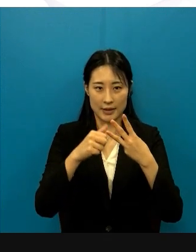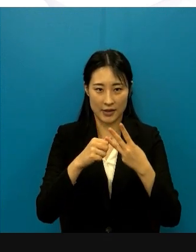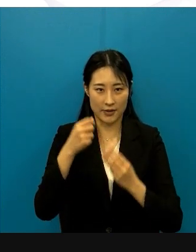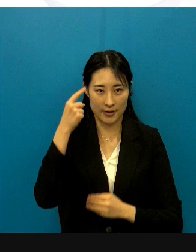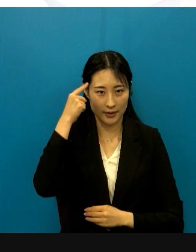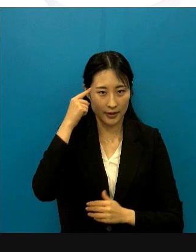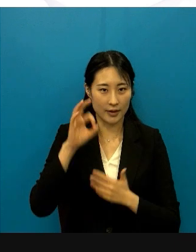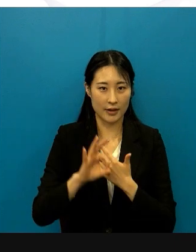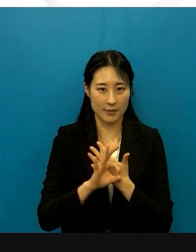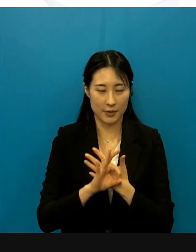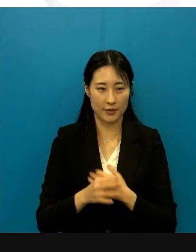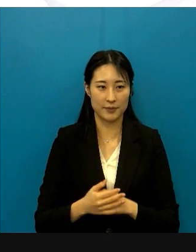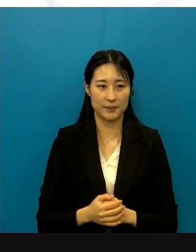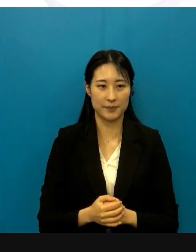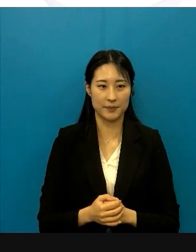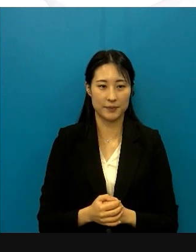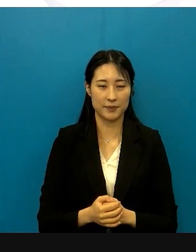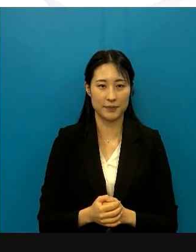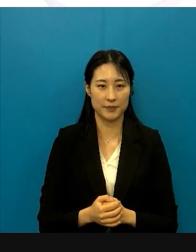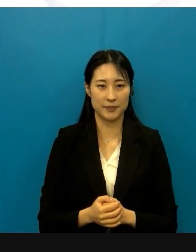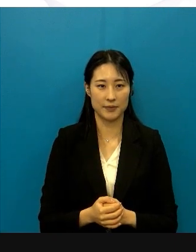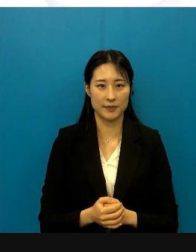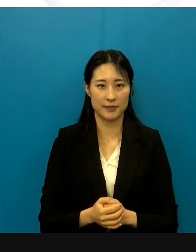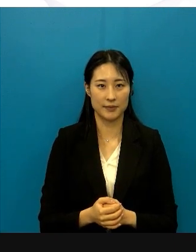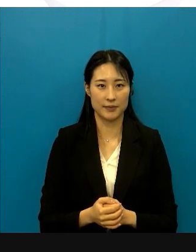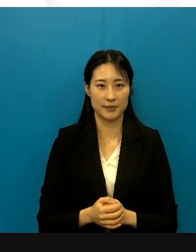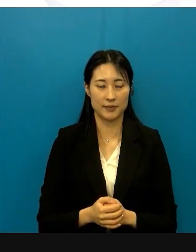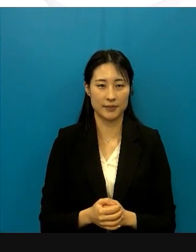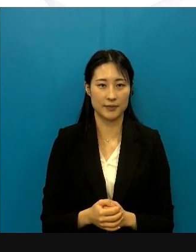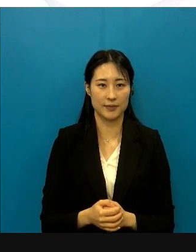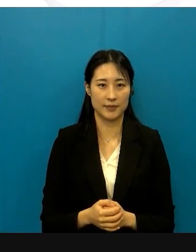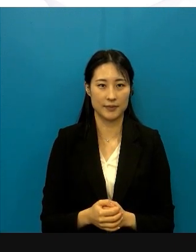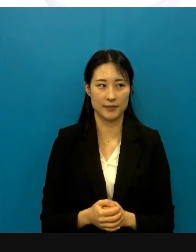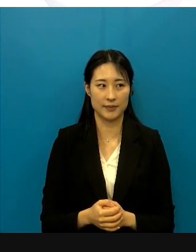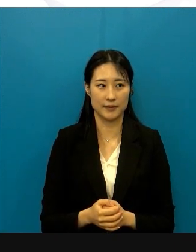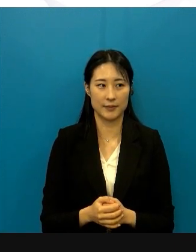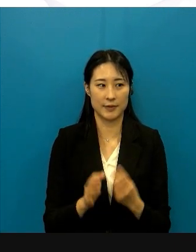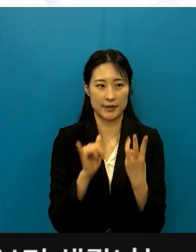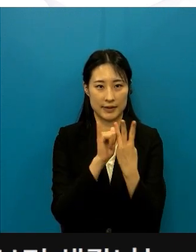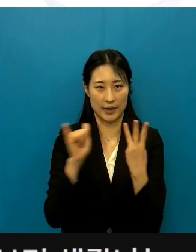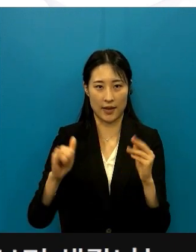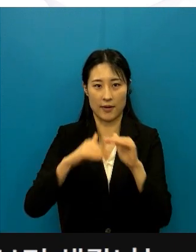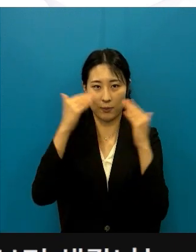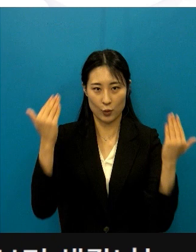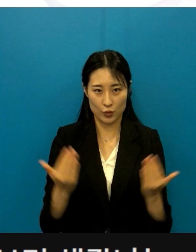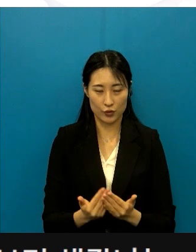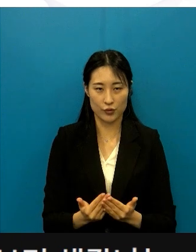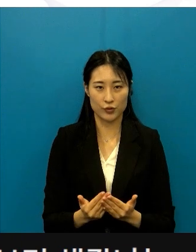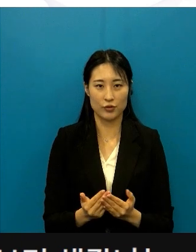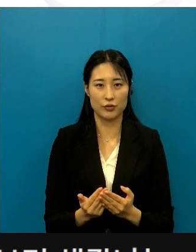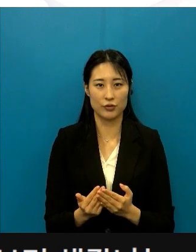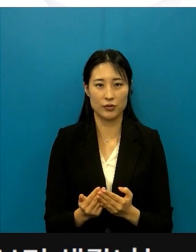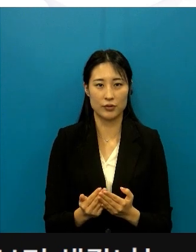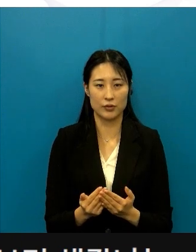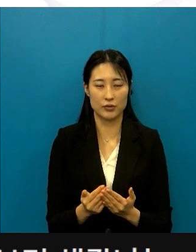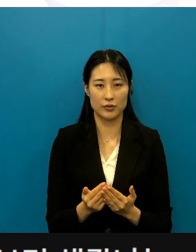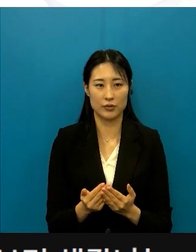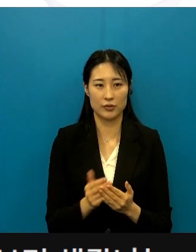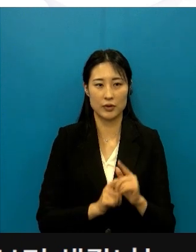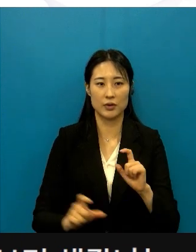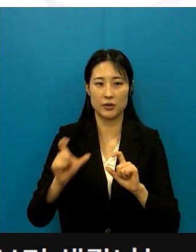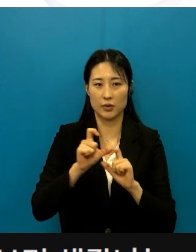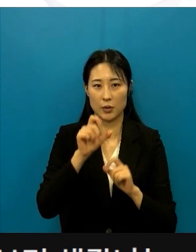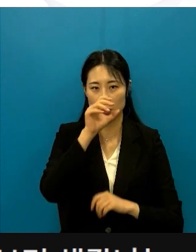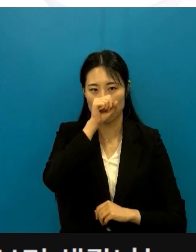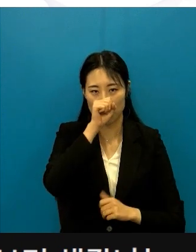that they could have died differently, more honestly, better, at least with